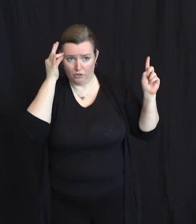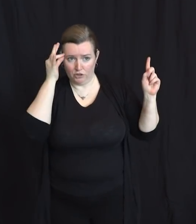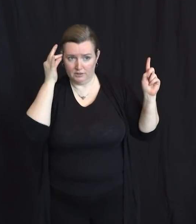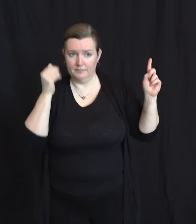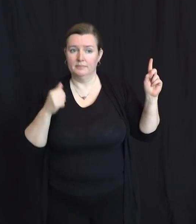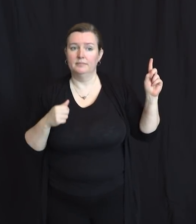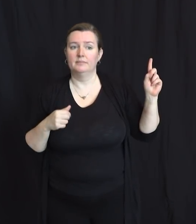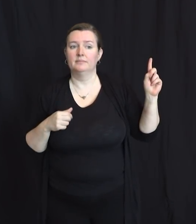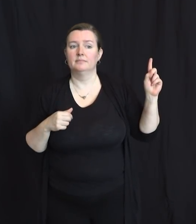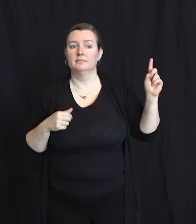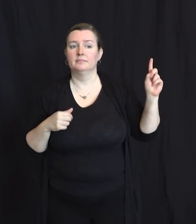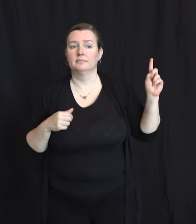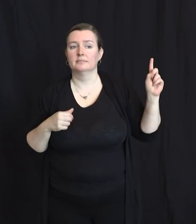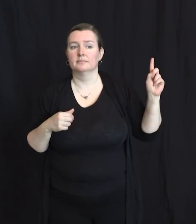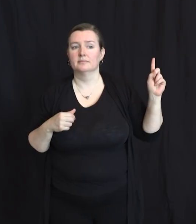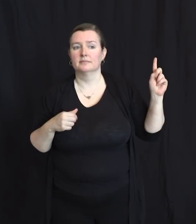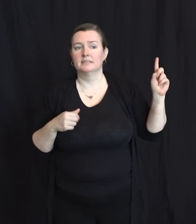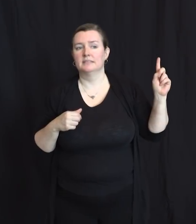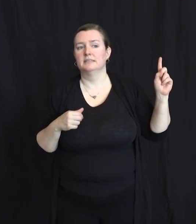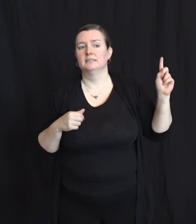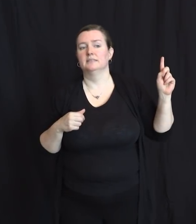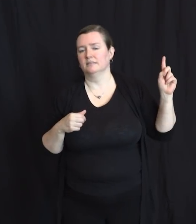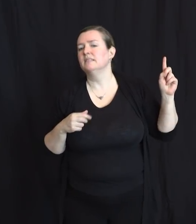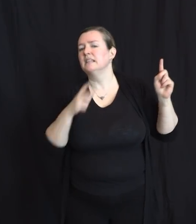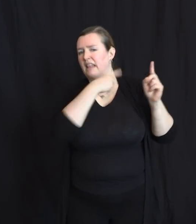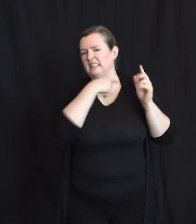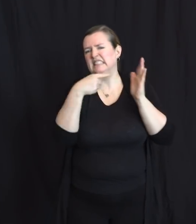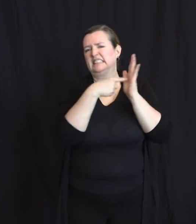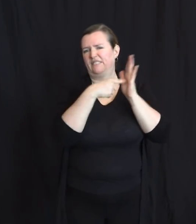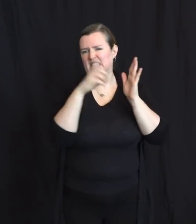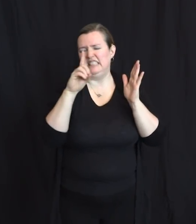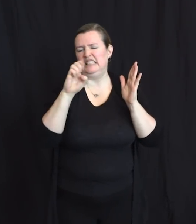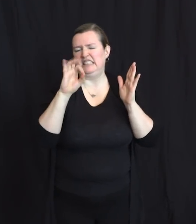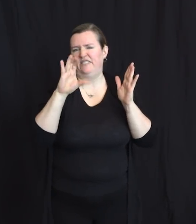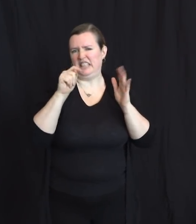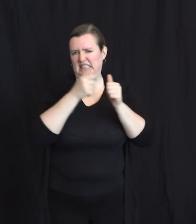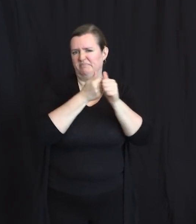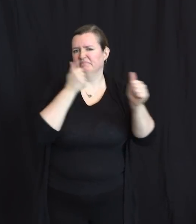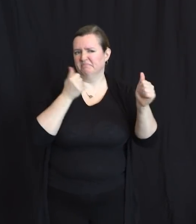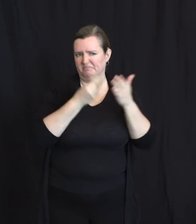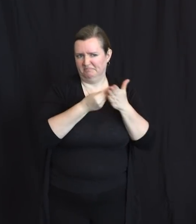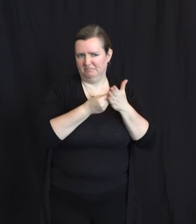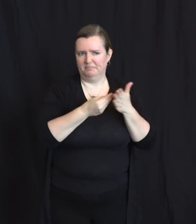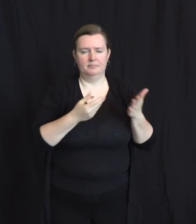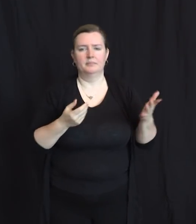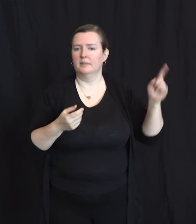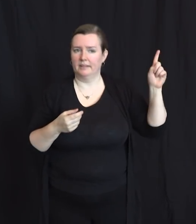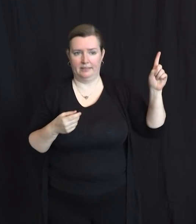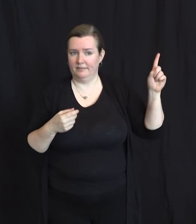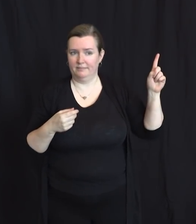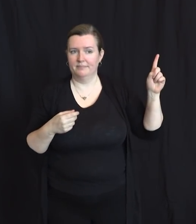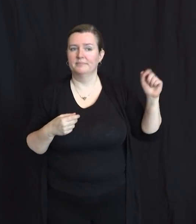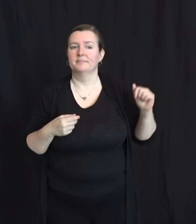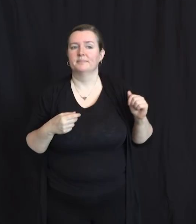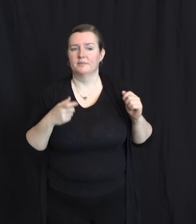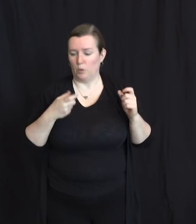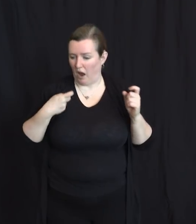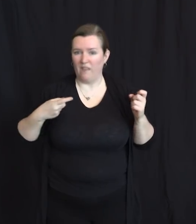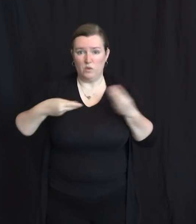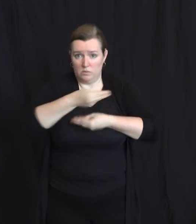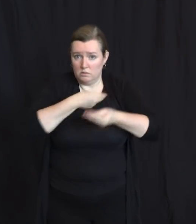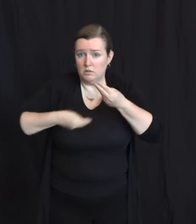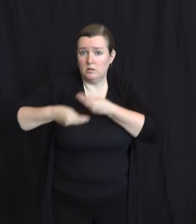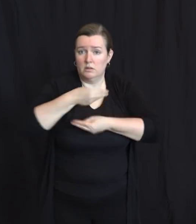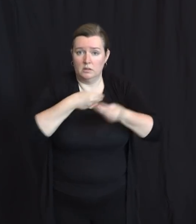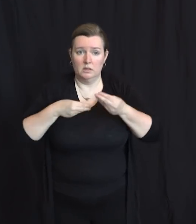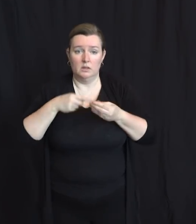can't. By the way, just like New Jersey's families, I might add, have to budget based on certain income